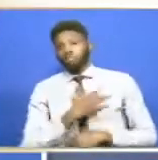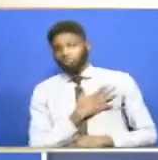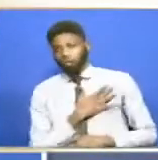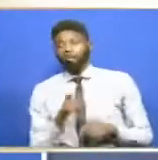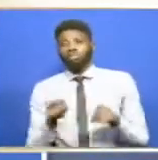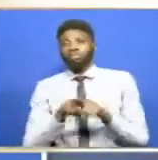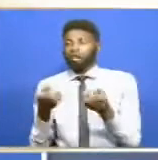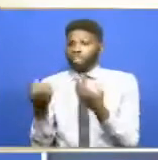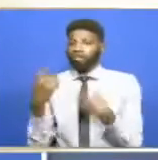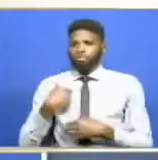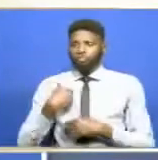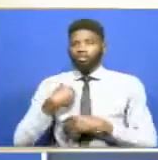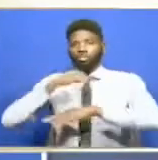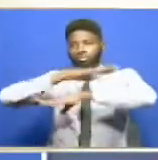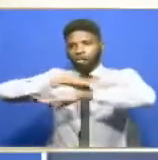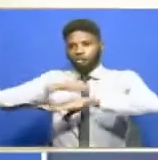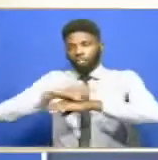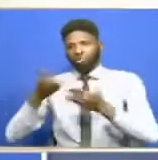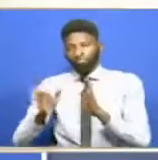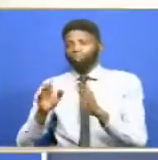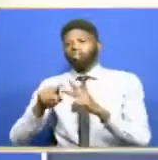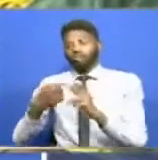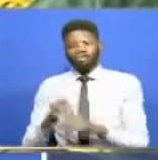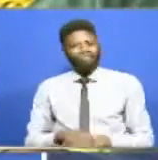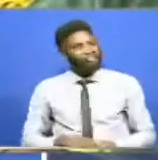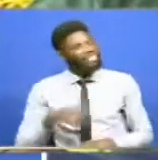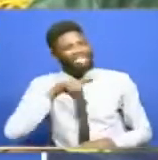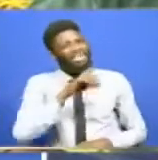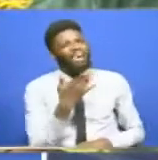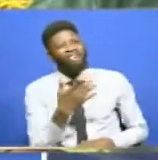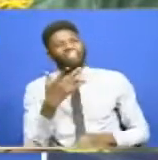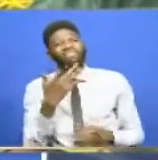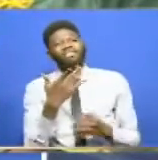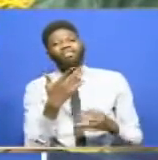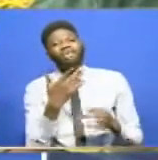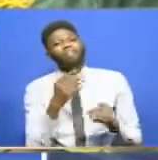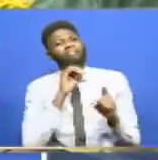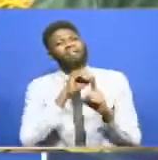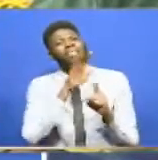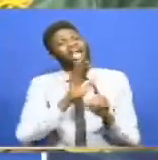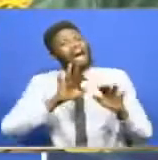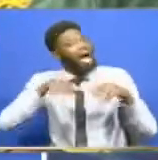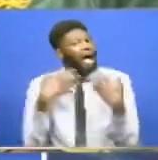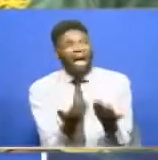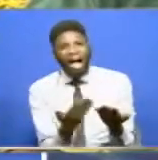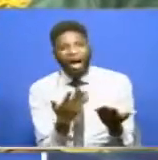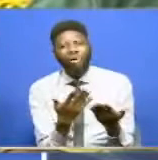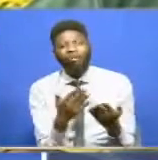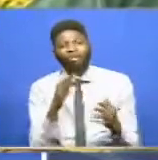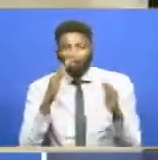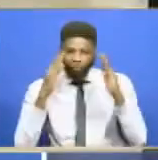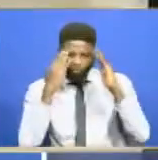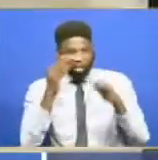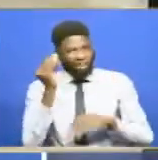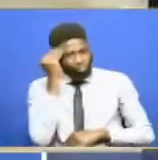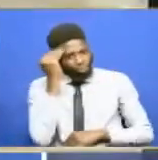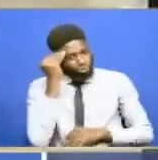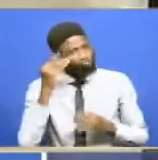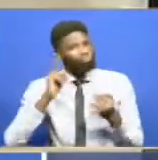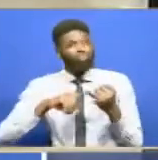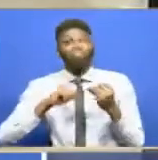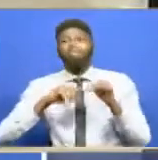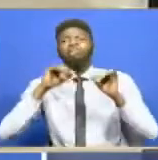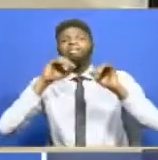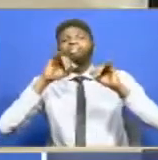me the platform to mm-hmm. start it. Yeah. And what exactly, how are you mentoring them? Is it in regard to education, staying